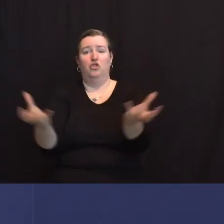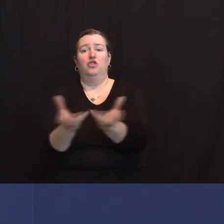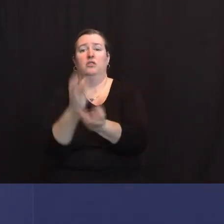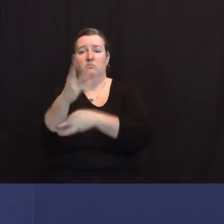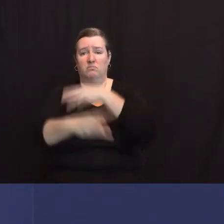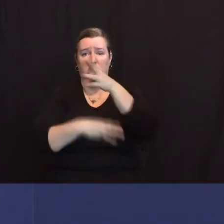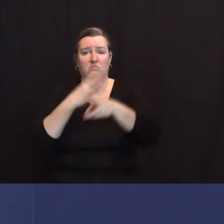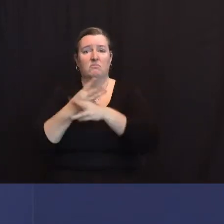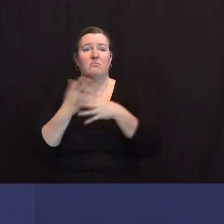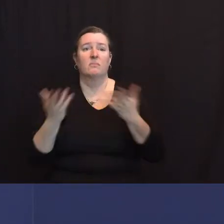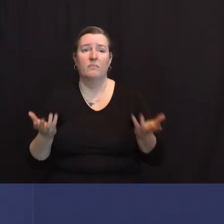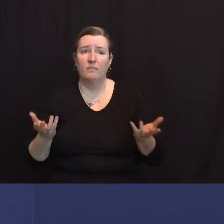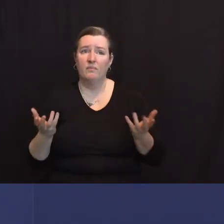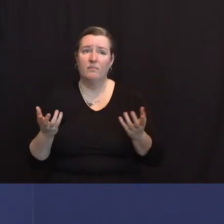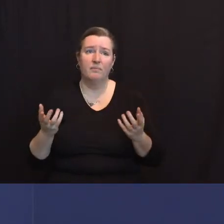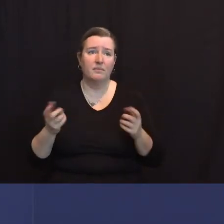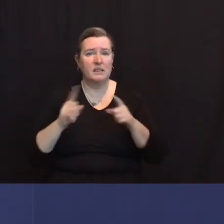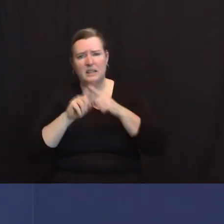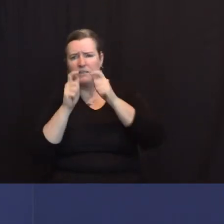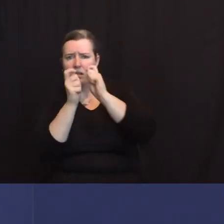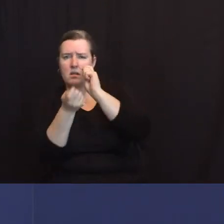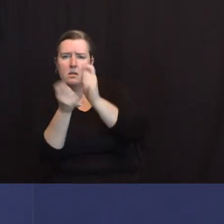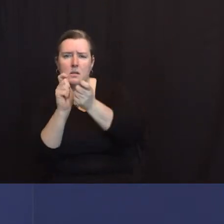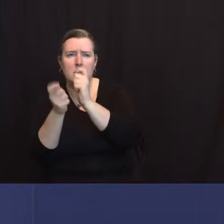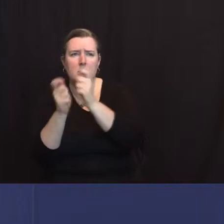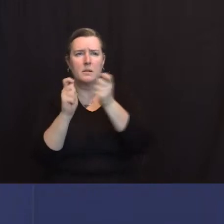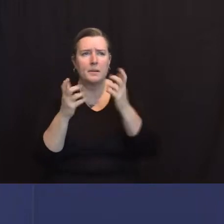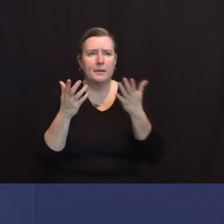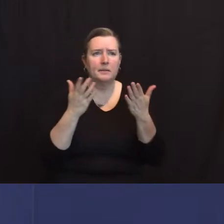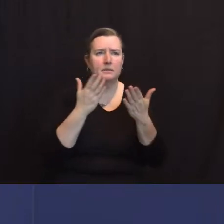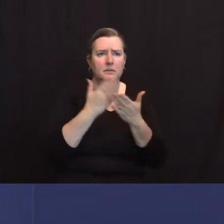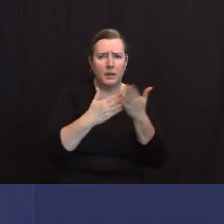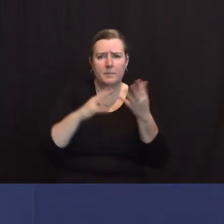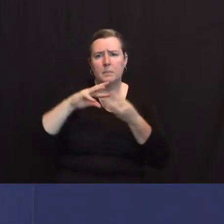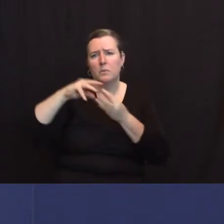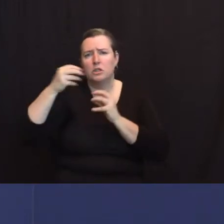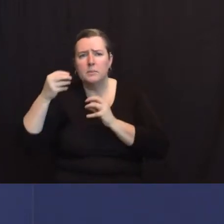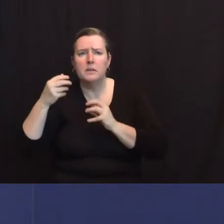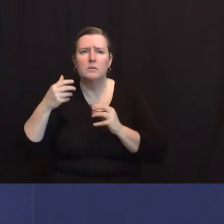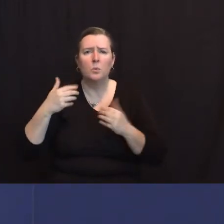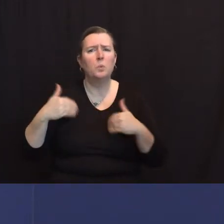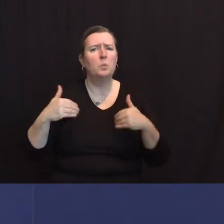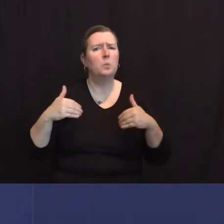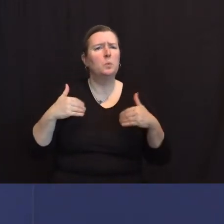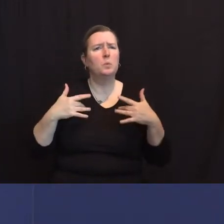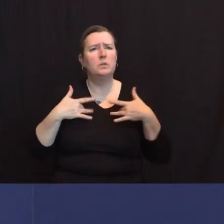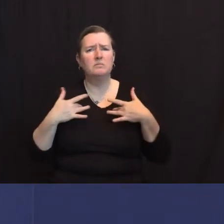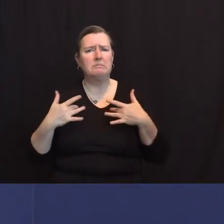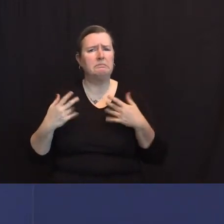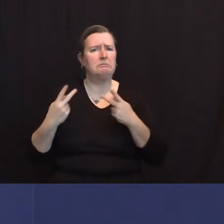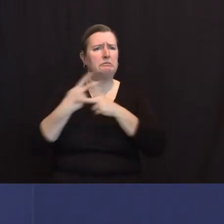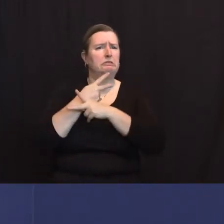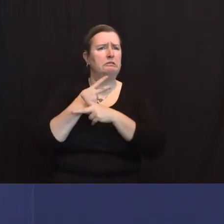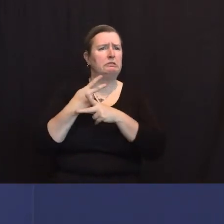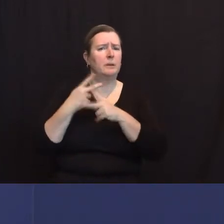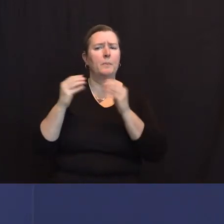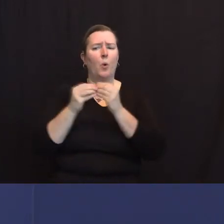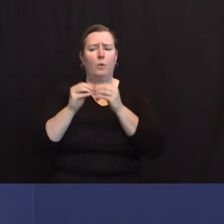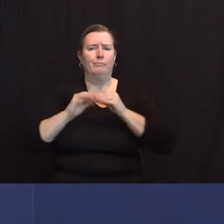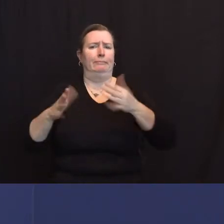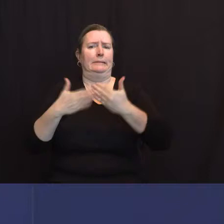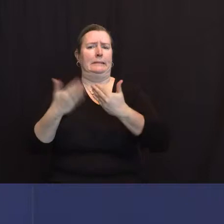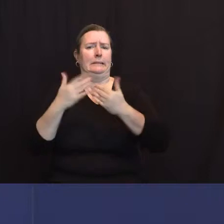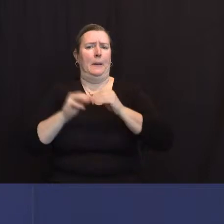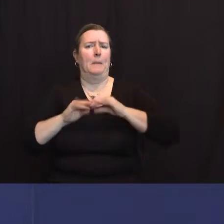variants of concern are ones that have mutations that might contribute to easier transmission, result in more